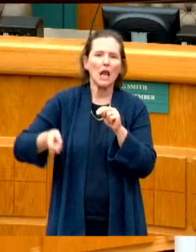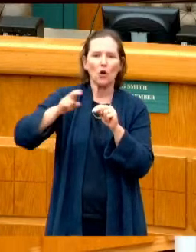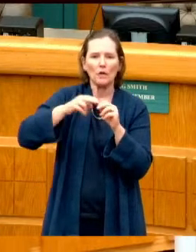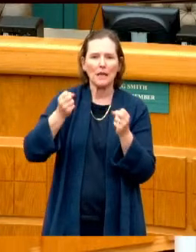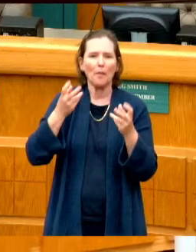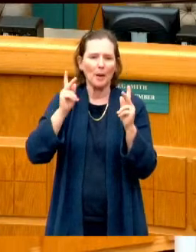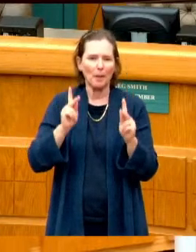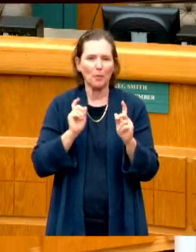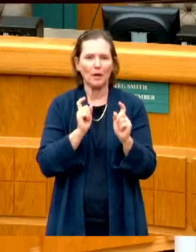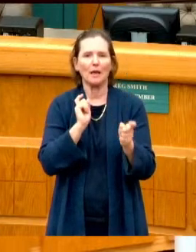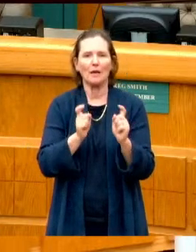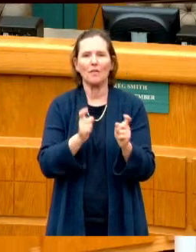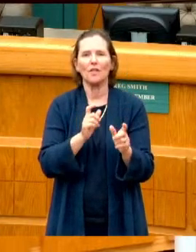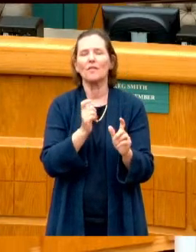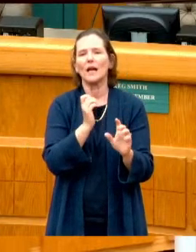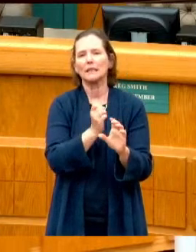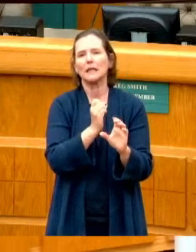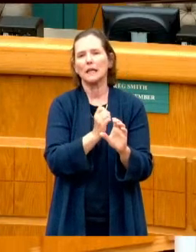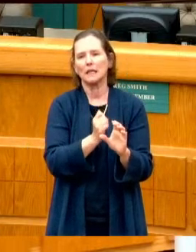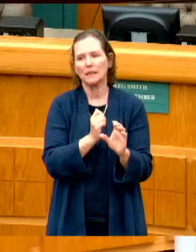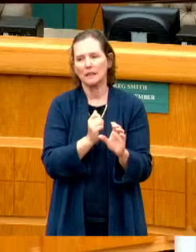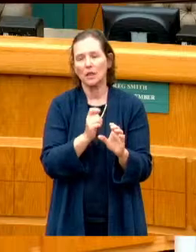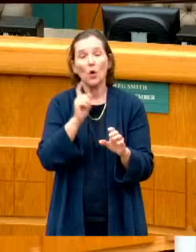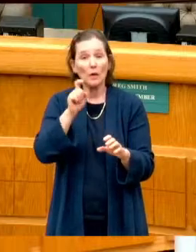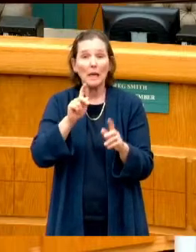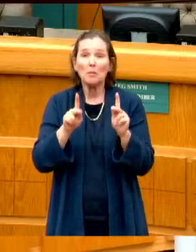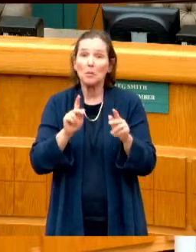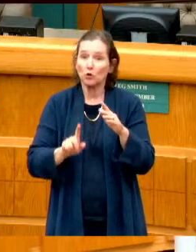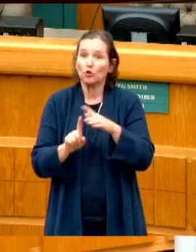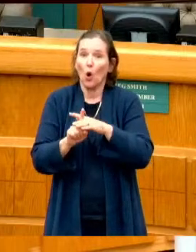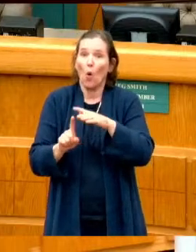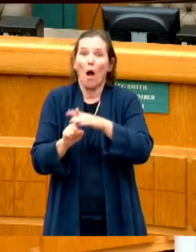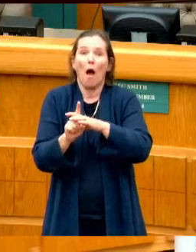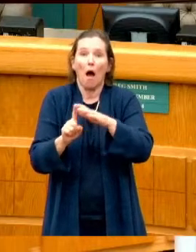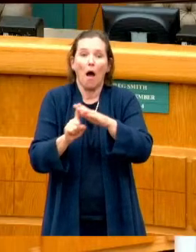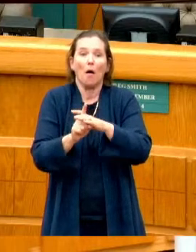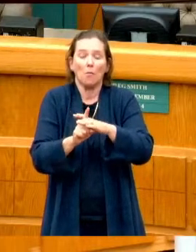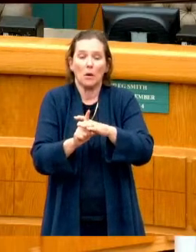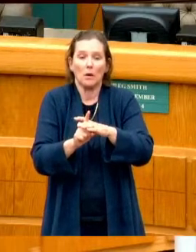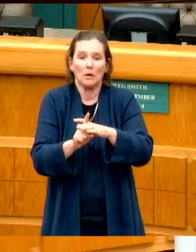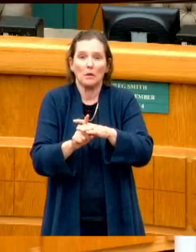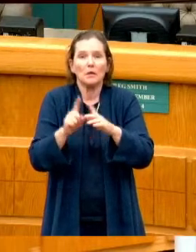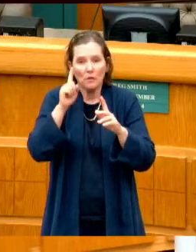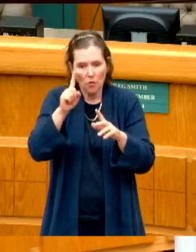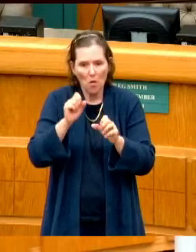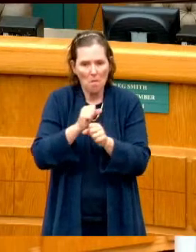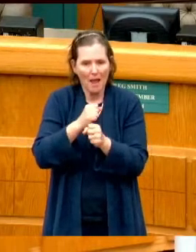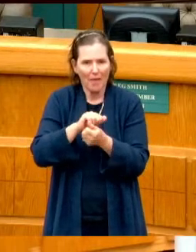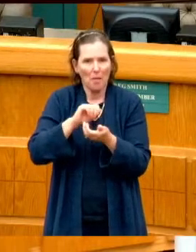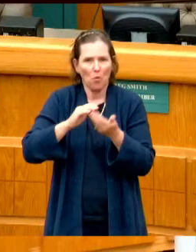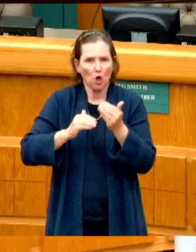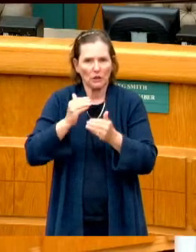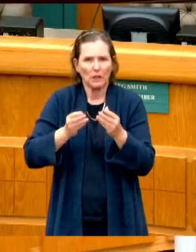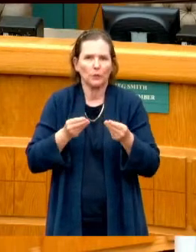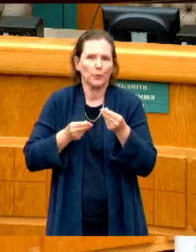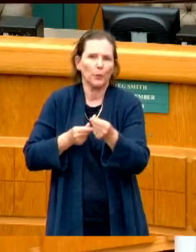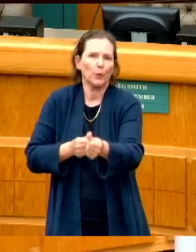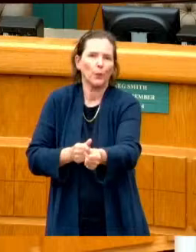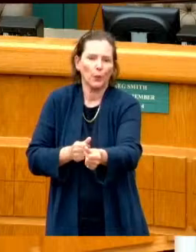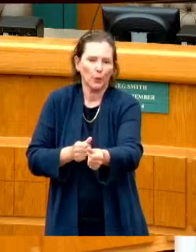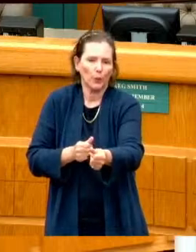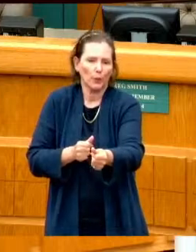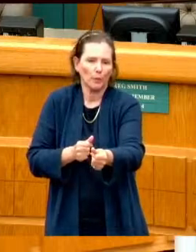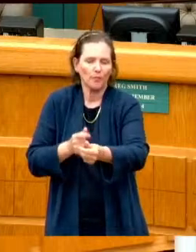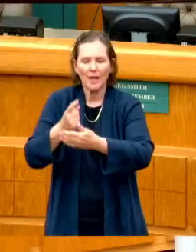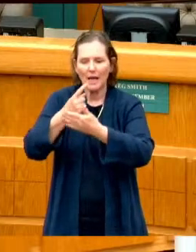the process a lot faster. Next week, when vaccines are open to anyone without restrictions, we are hopeful that the state